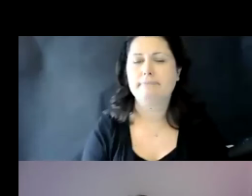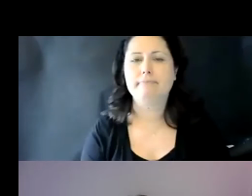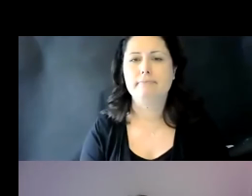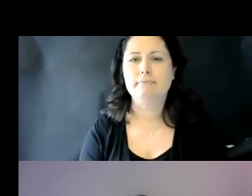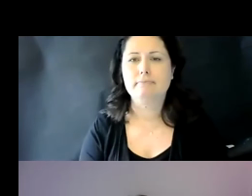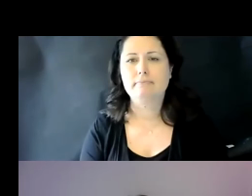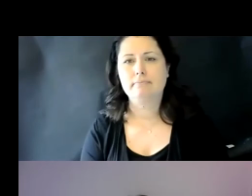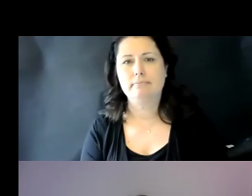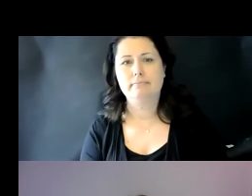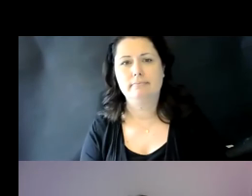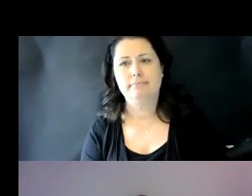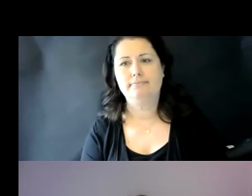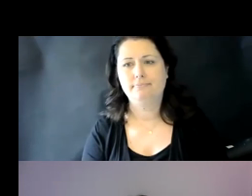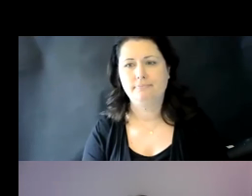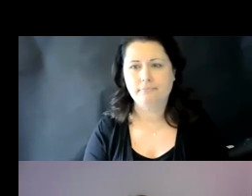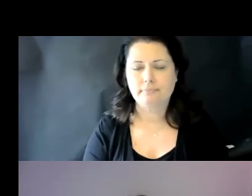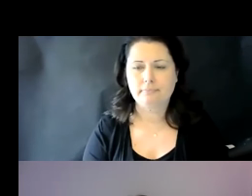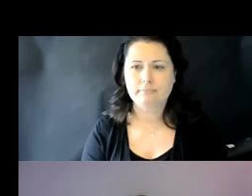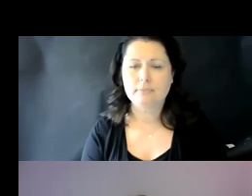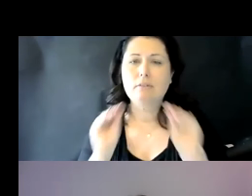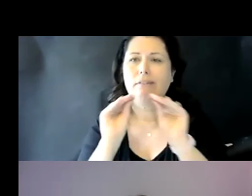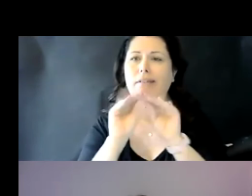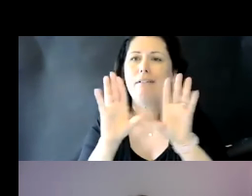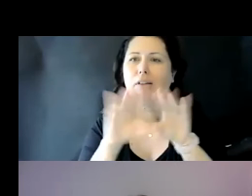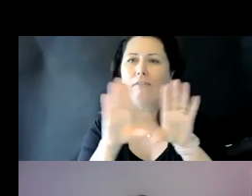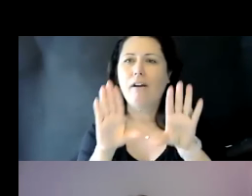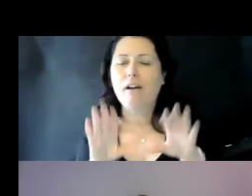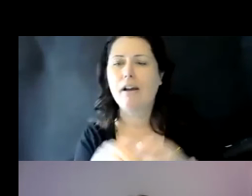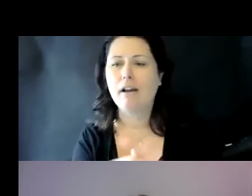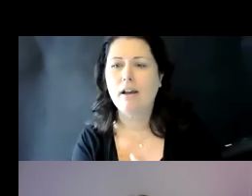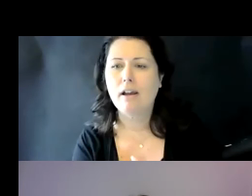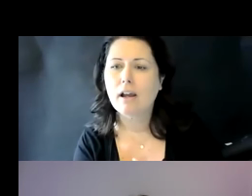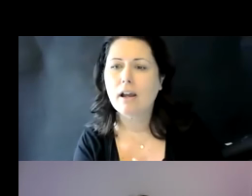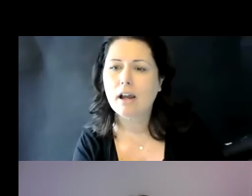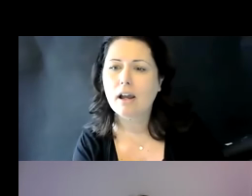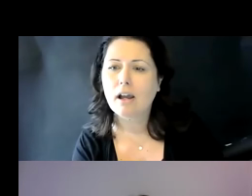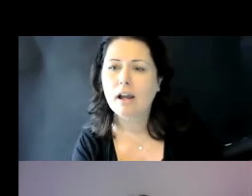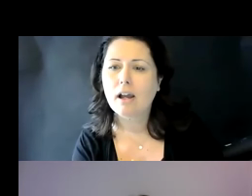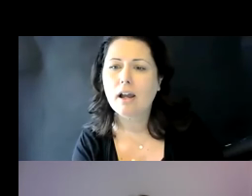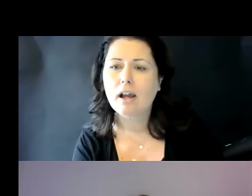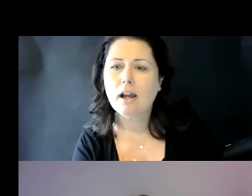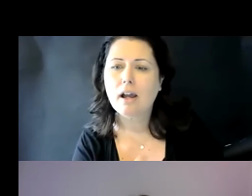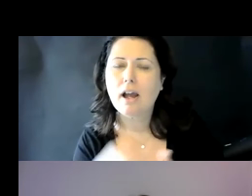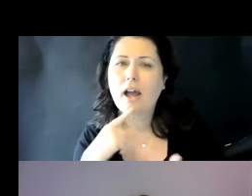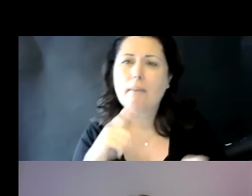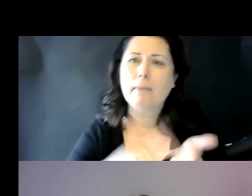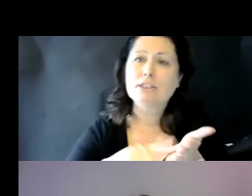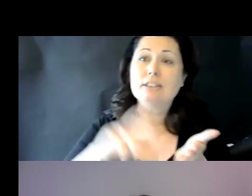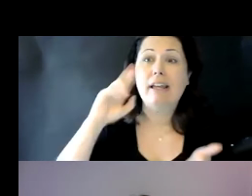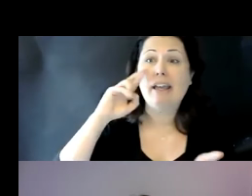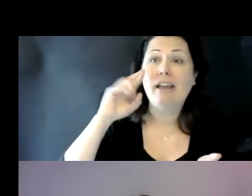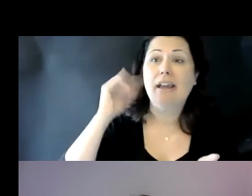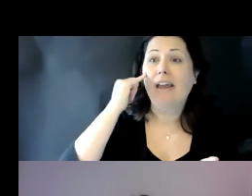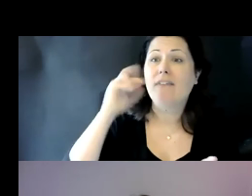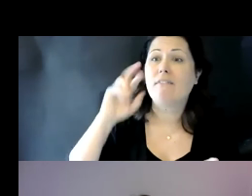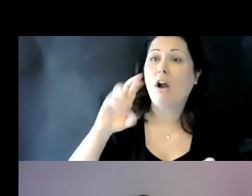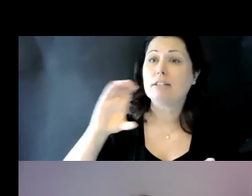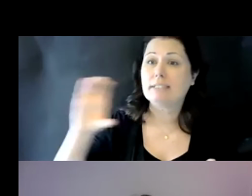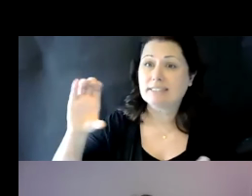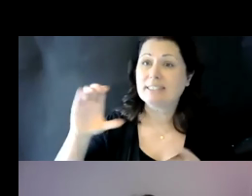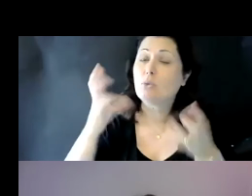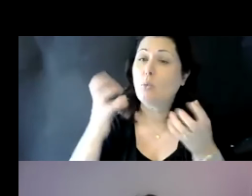measure. And just to clarify, I mentioned clinicians, but not researchers. And if RCCs want to use those themselves, they can as well,